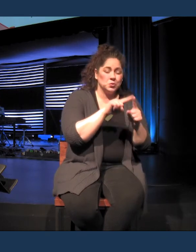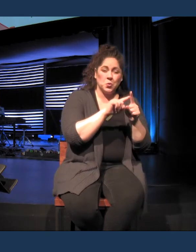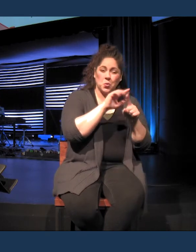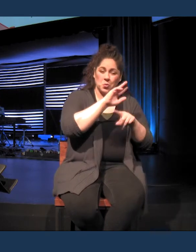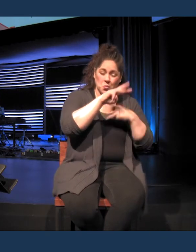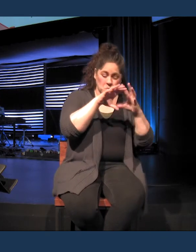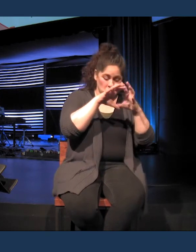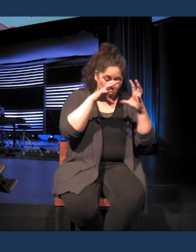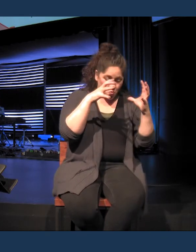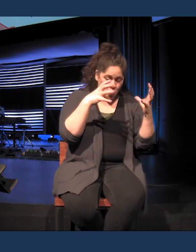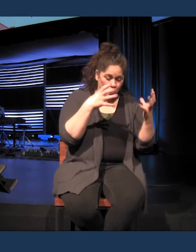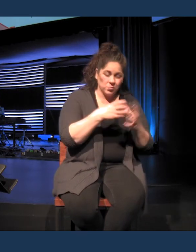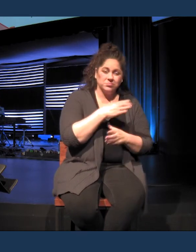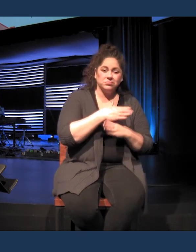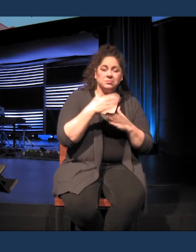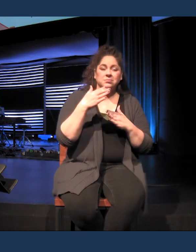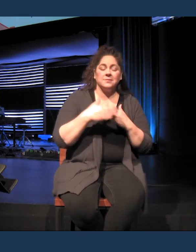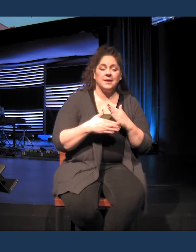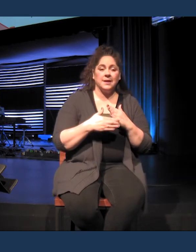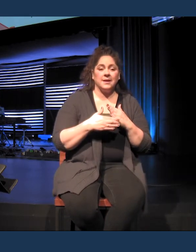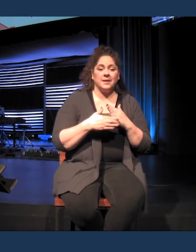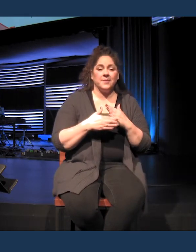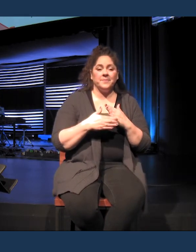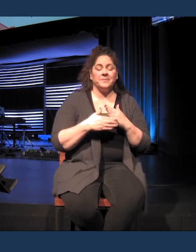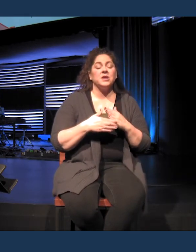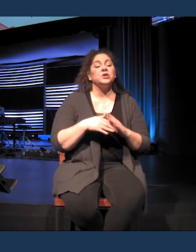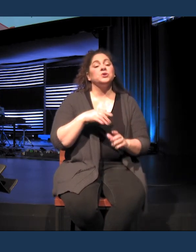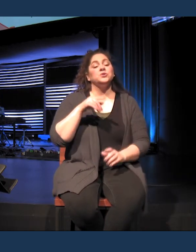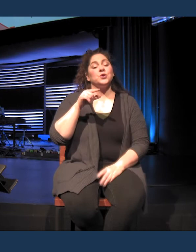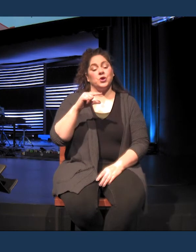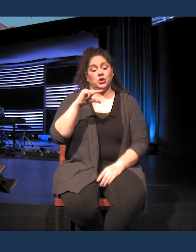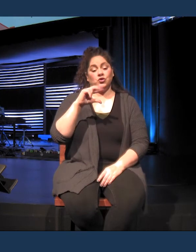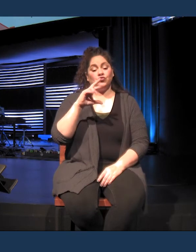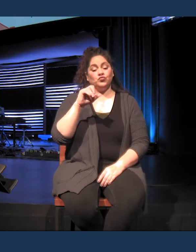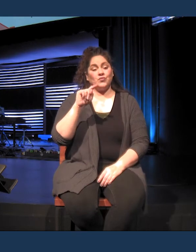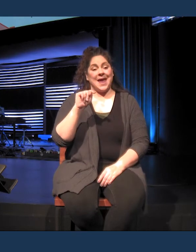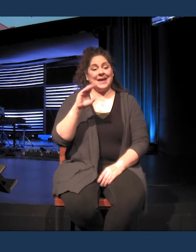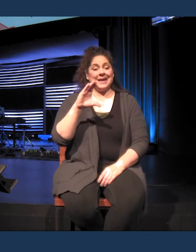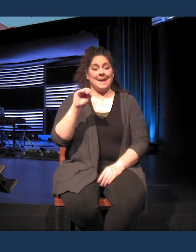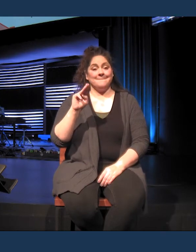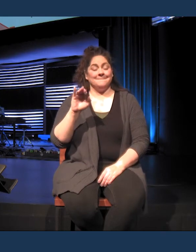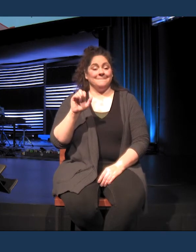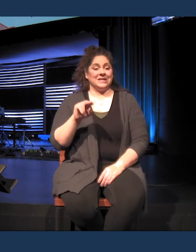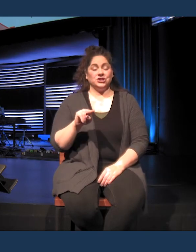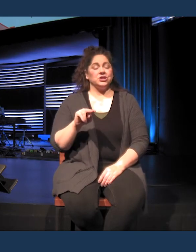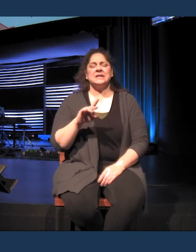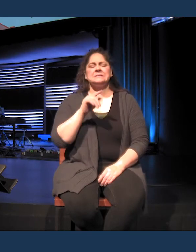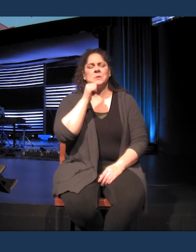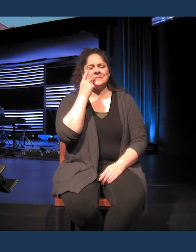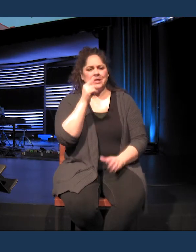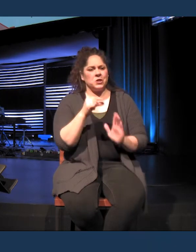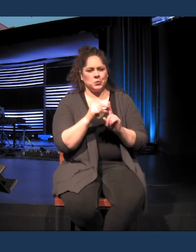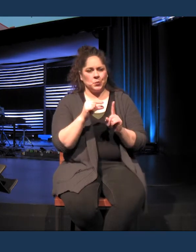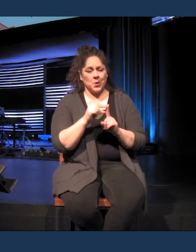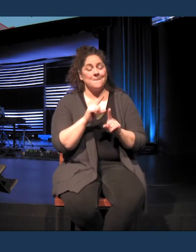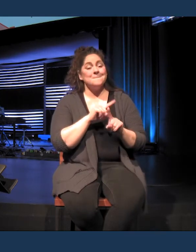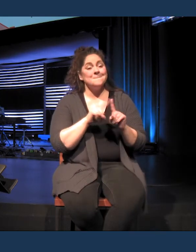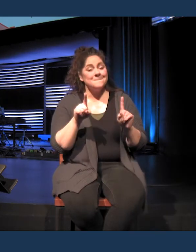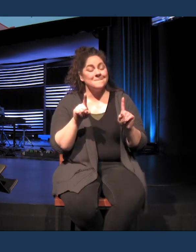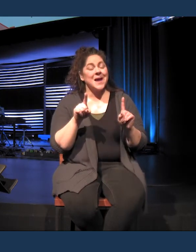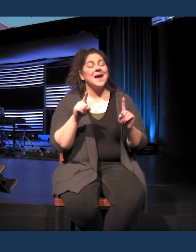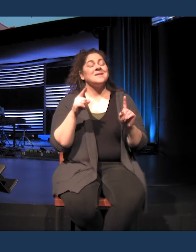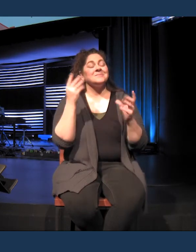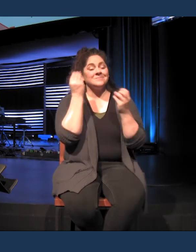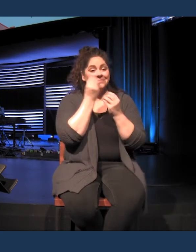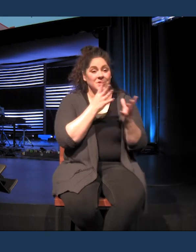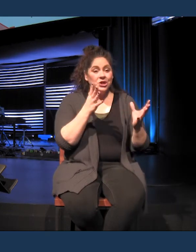age. Now, we don't see the words Great Commission in there, but when Jesus said, all authority has been given to me from in heaven and on earth,